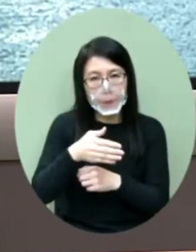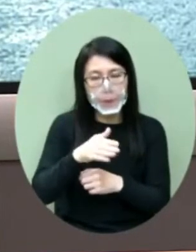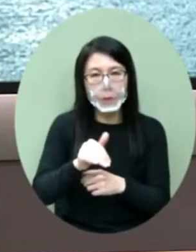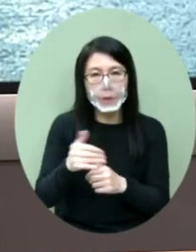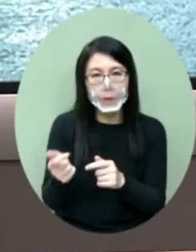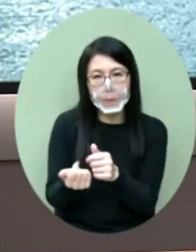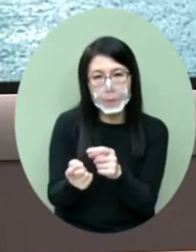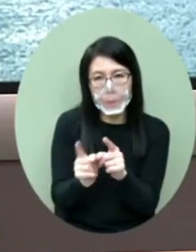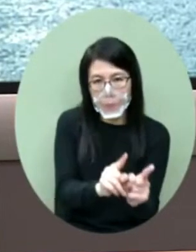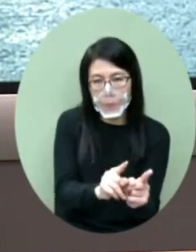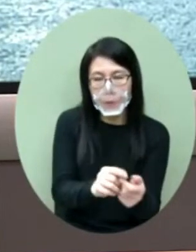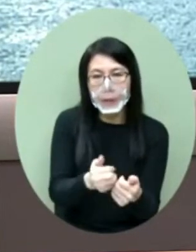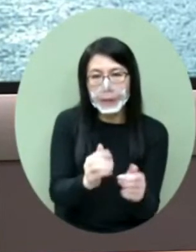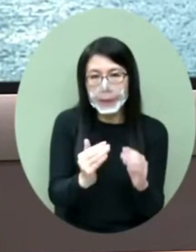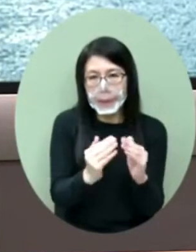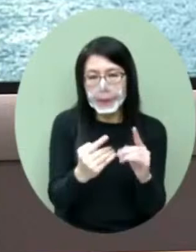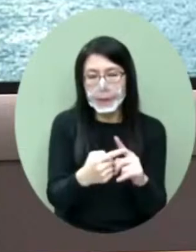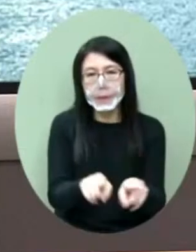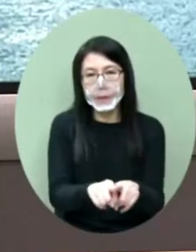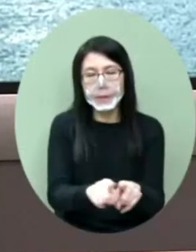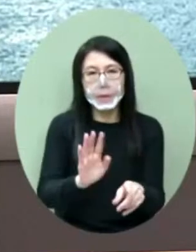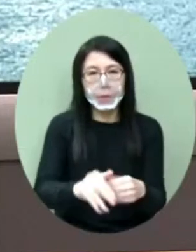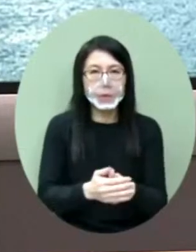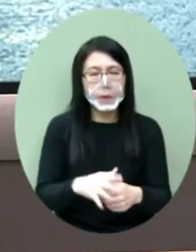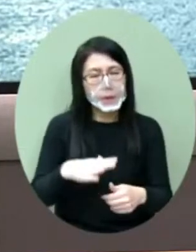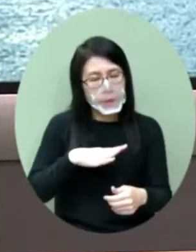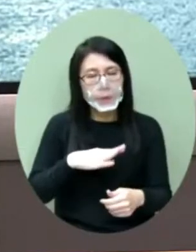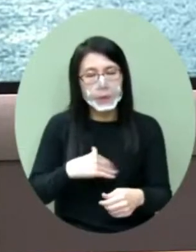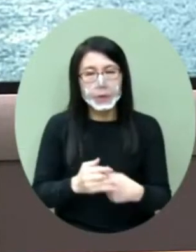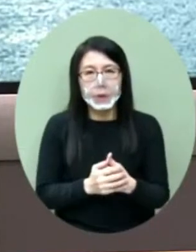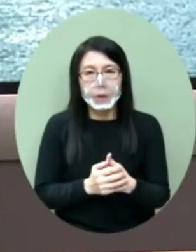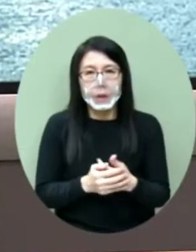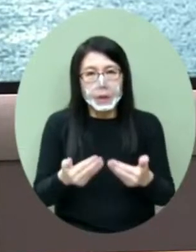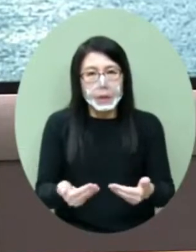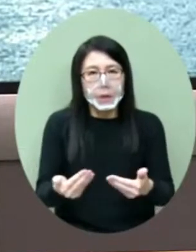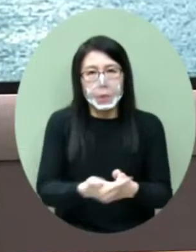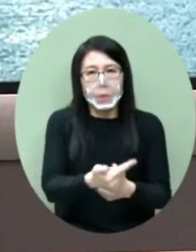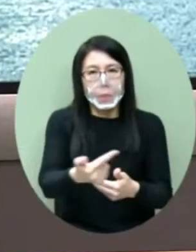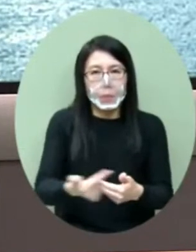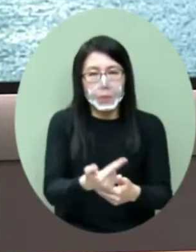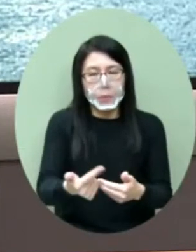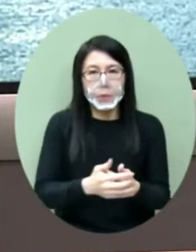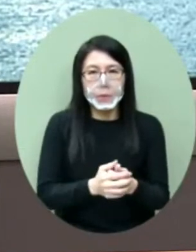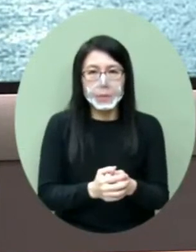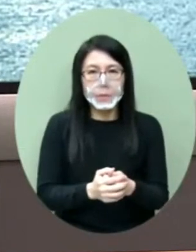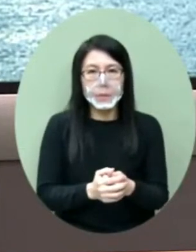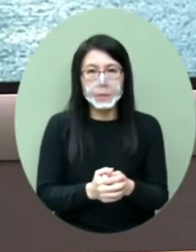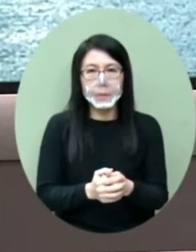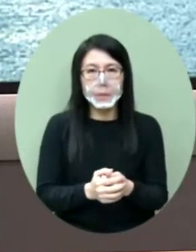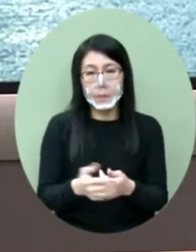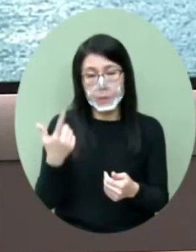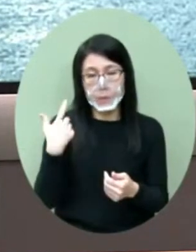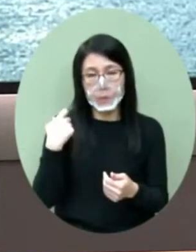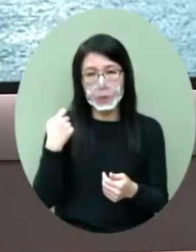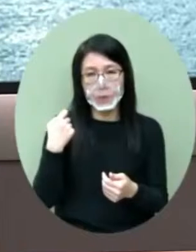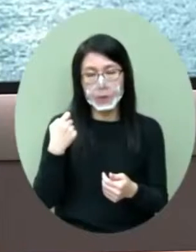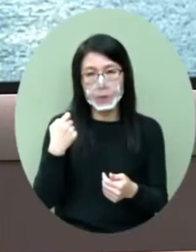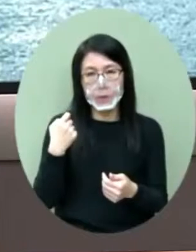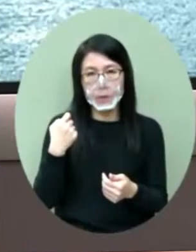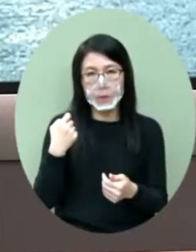the CHP, we will make arrangements for parents to accompany their child.